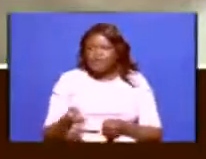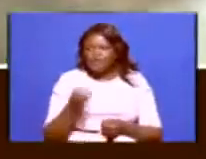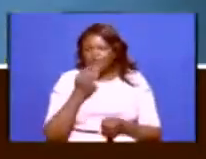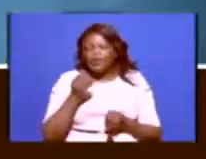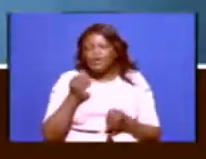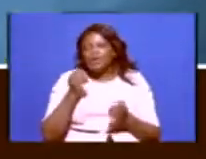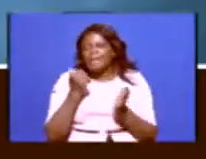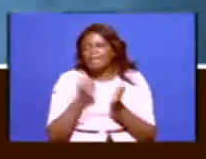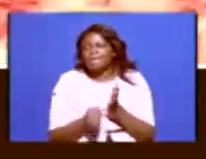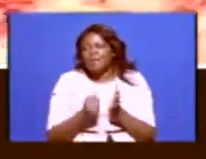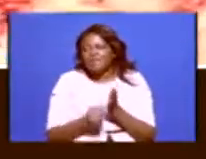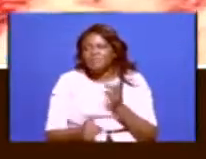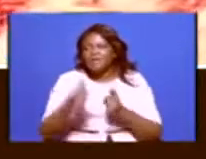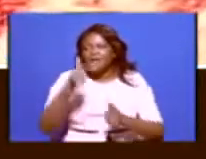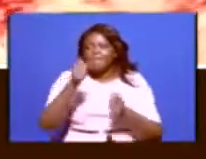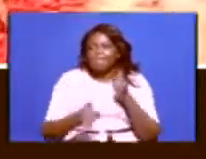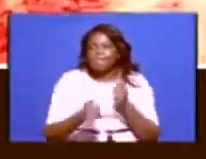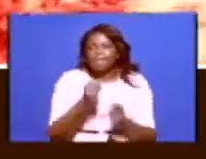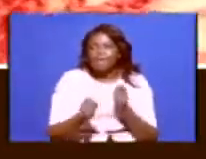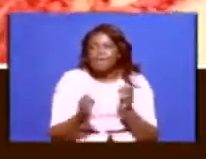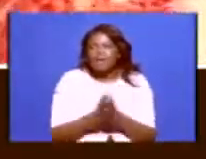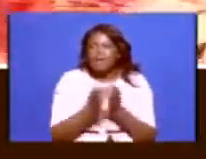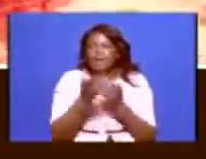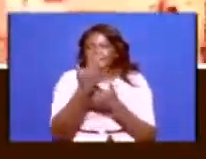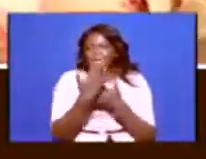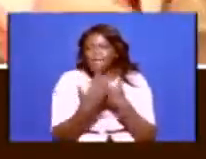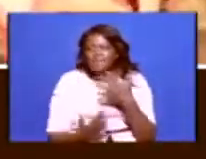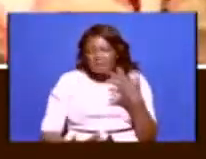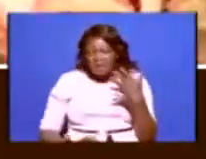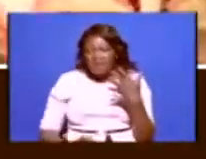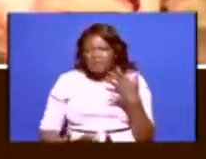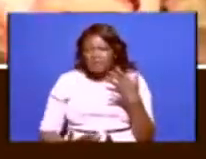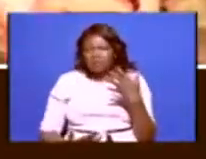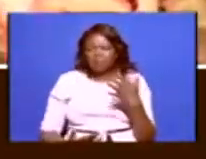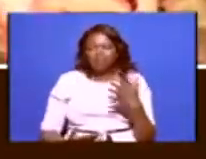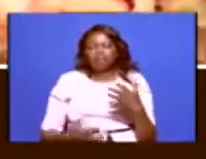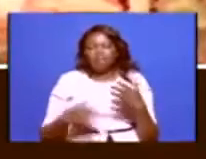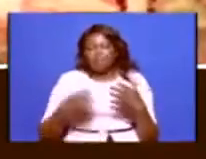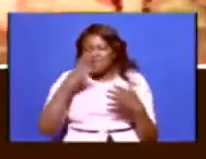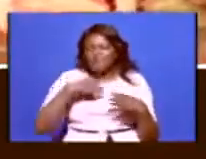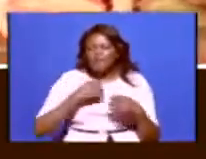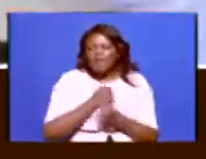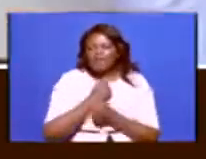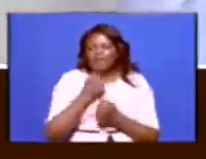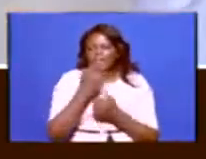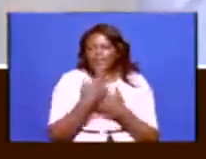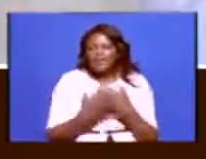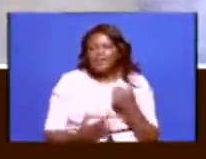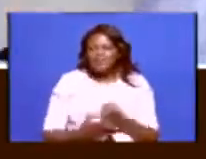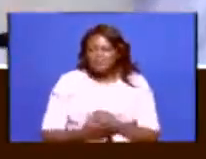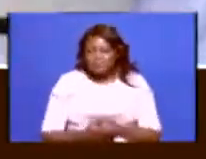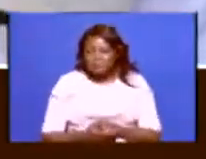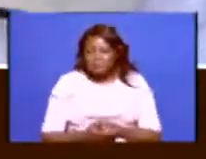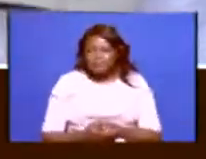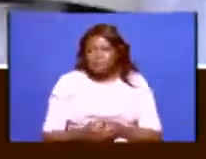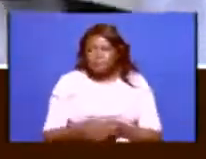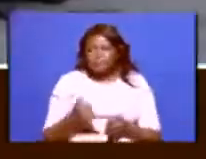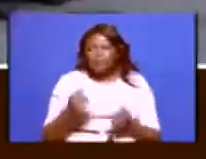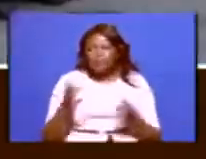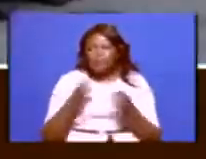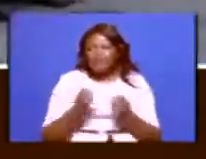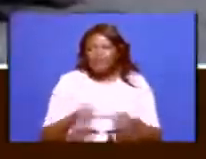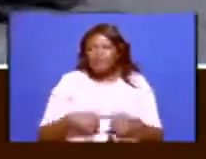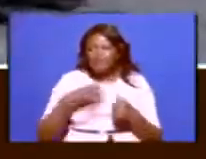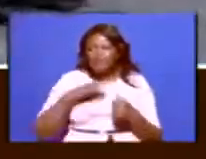maize, milk, and blood, a delicacy that the Maasai people enjoy. Other ethnic groups living in Samburu County